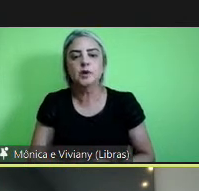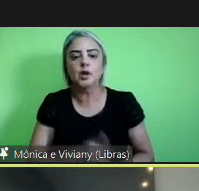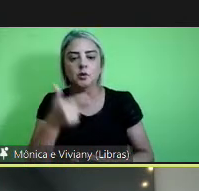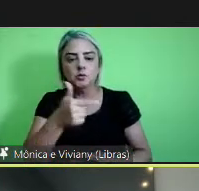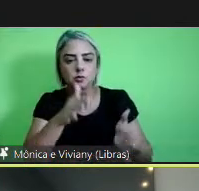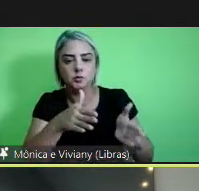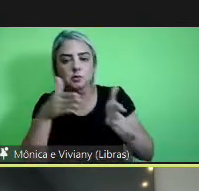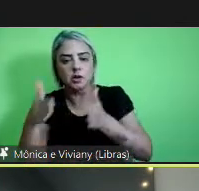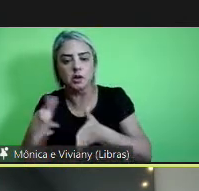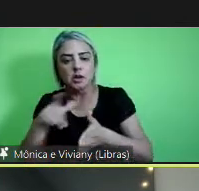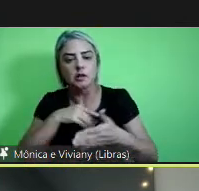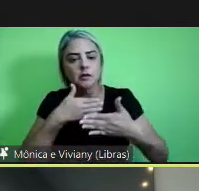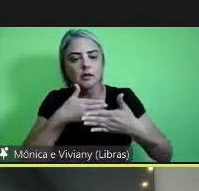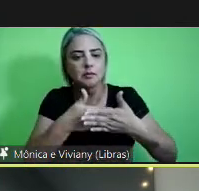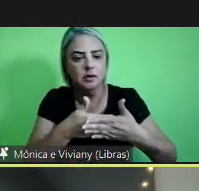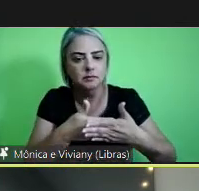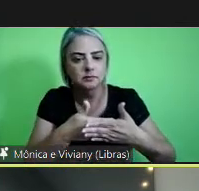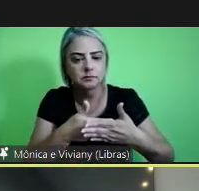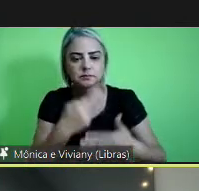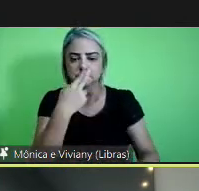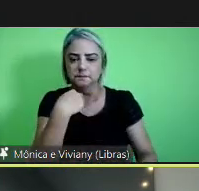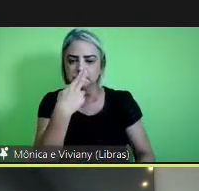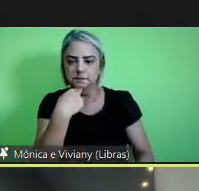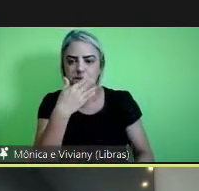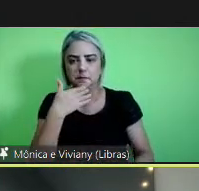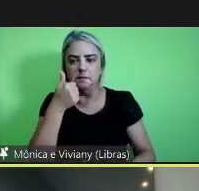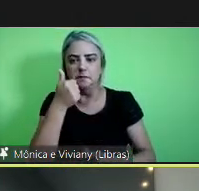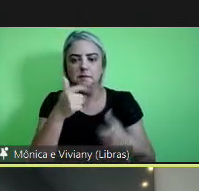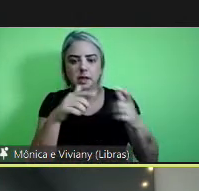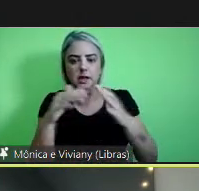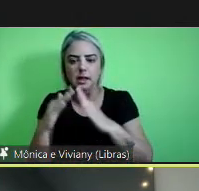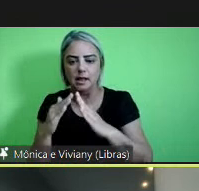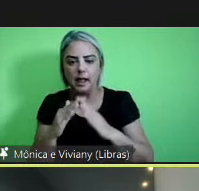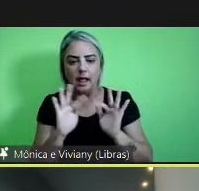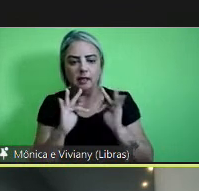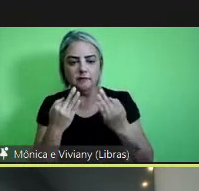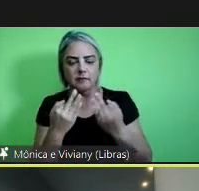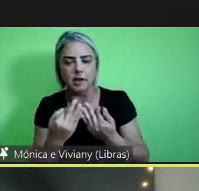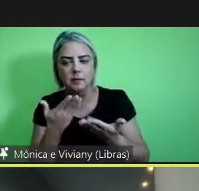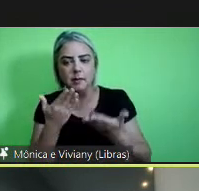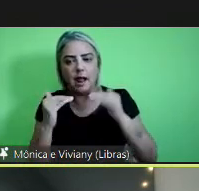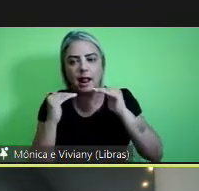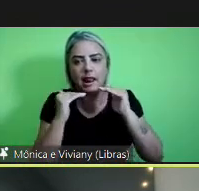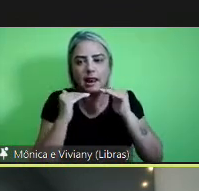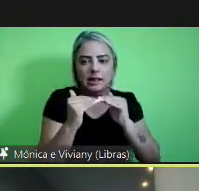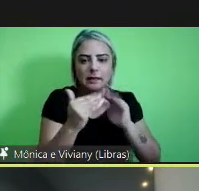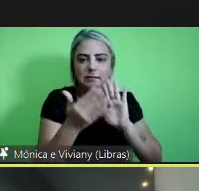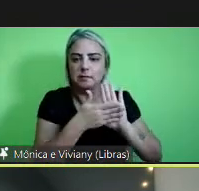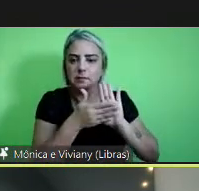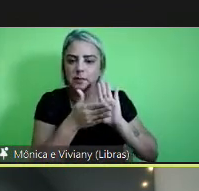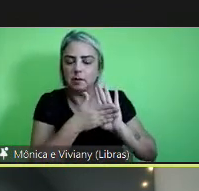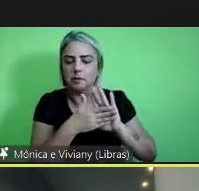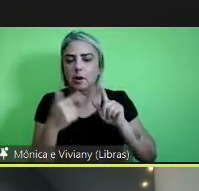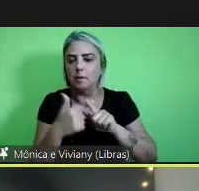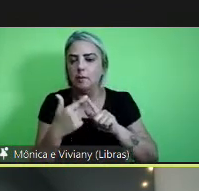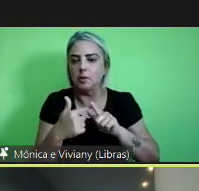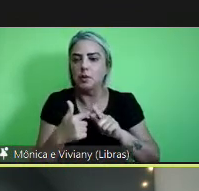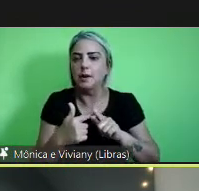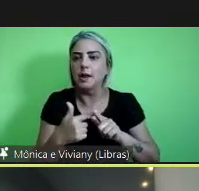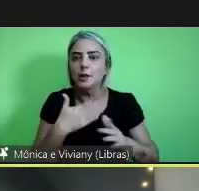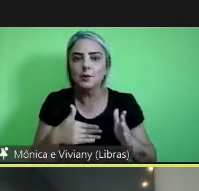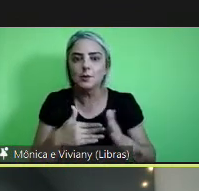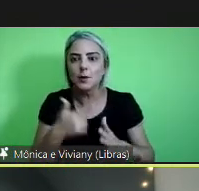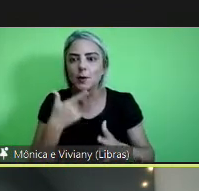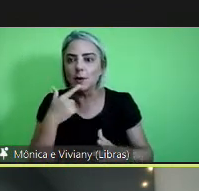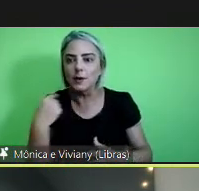And after that, there was a closer treatment, a closer alignment